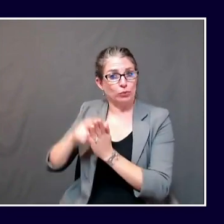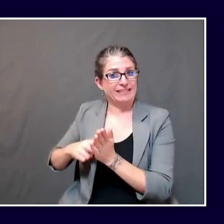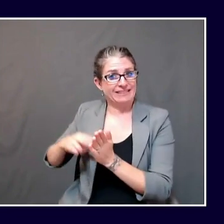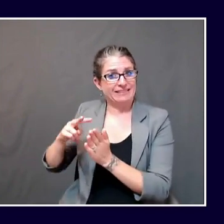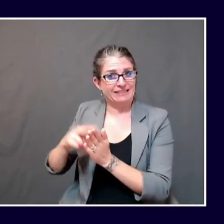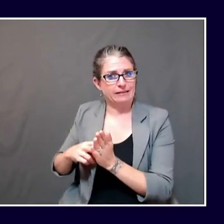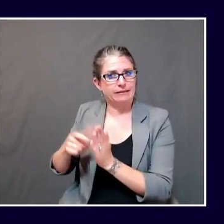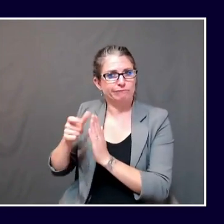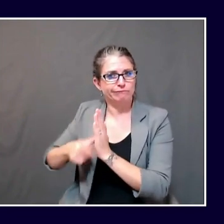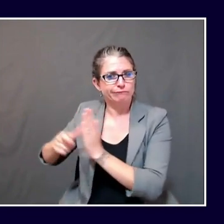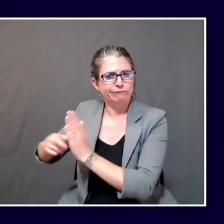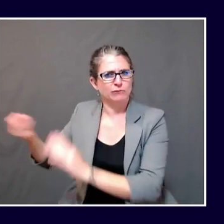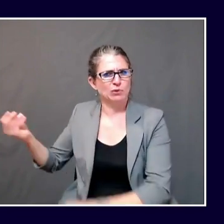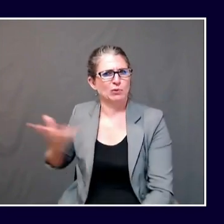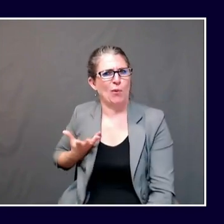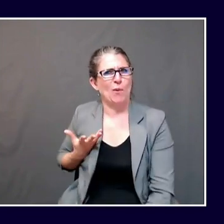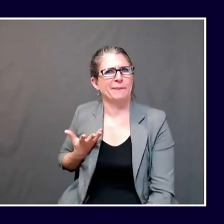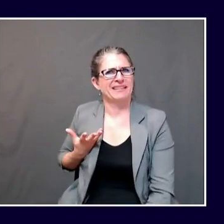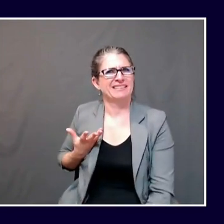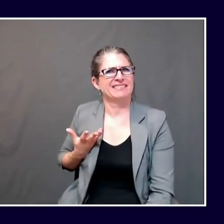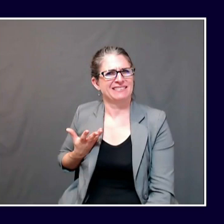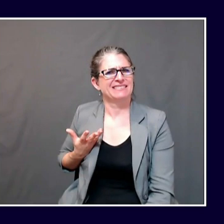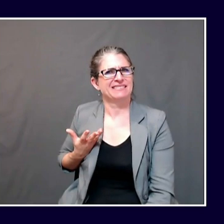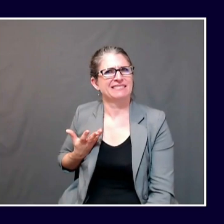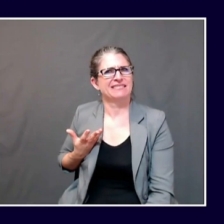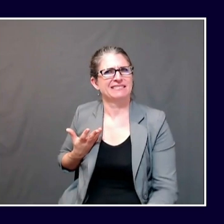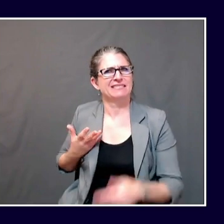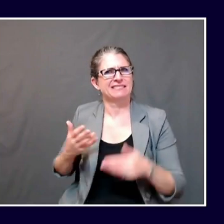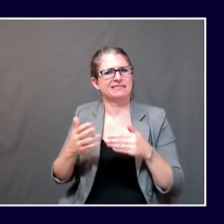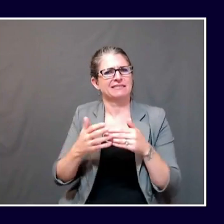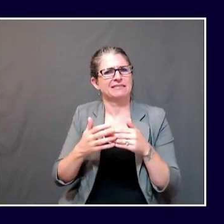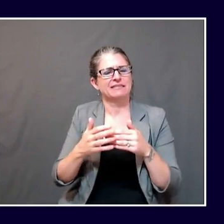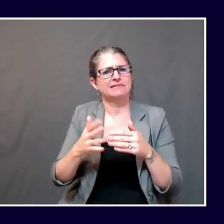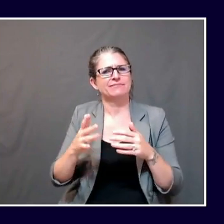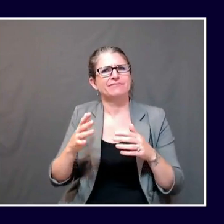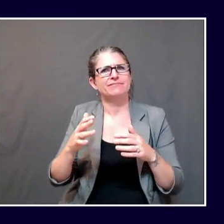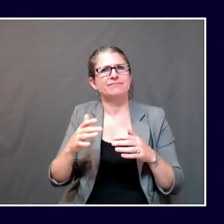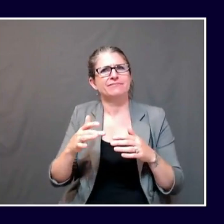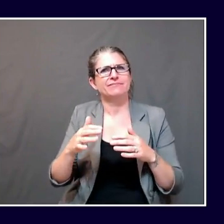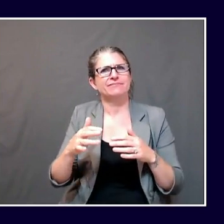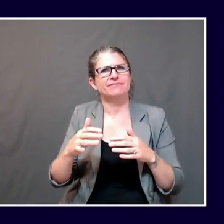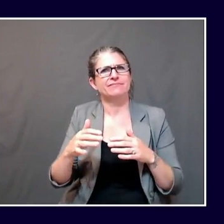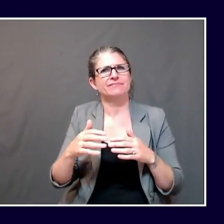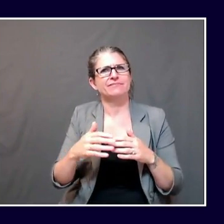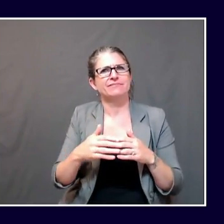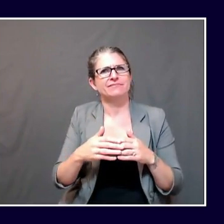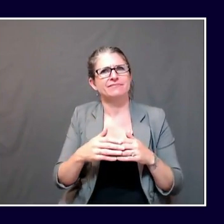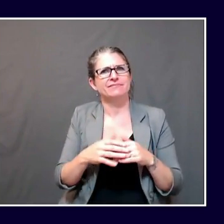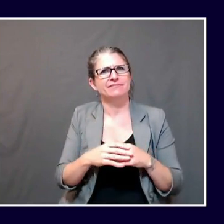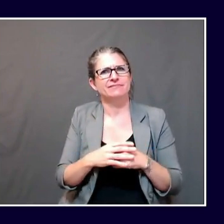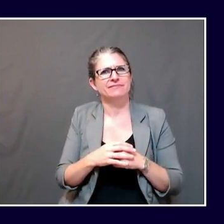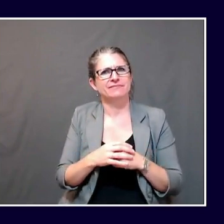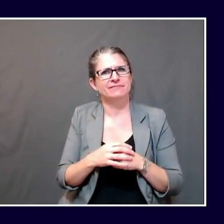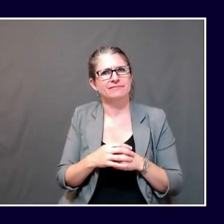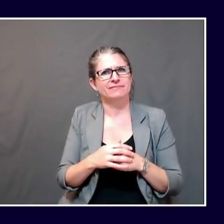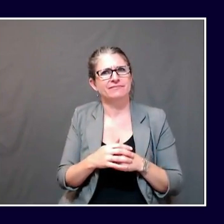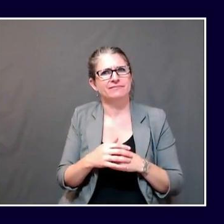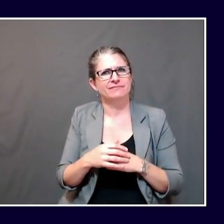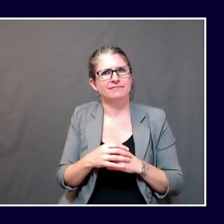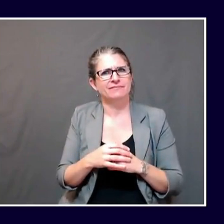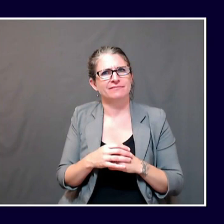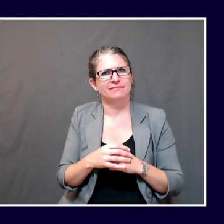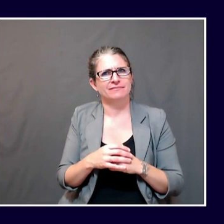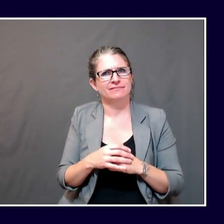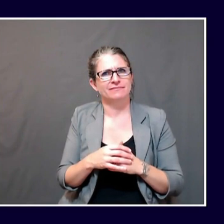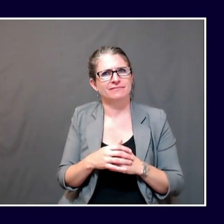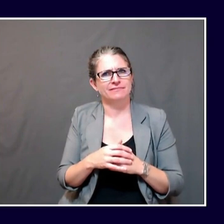or so cases of COVID at a different ND paper mill in Old Town. Can you confirm whether